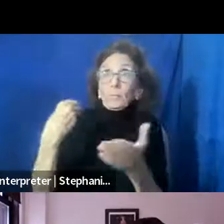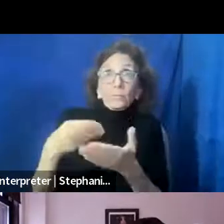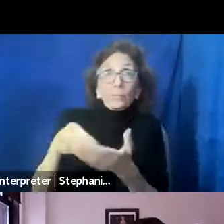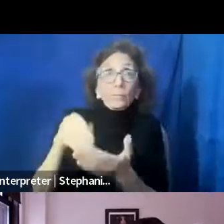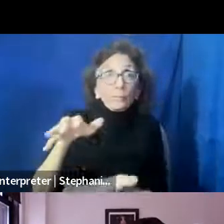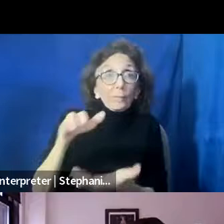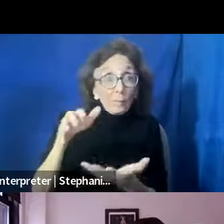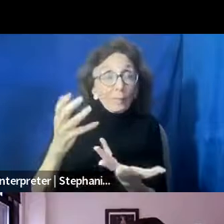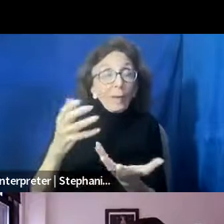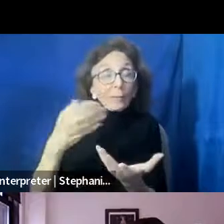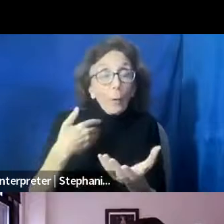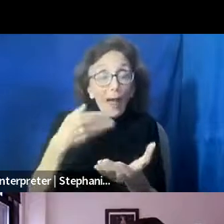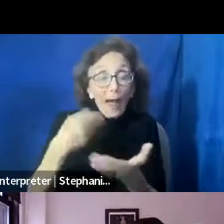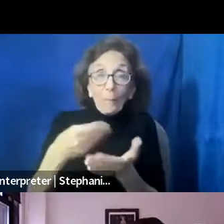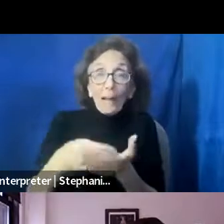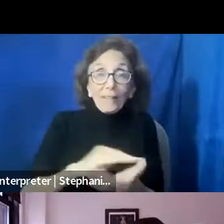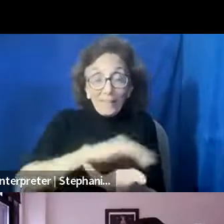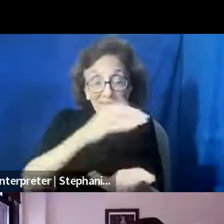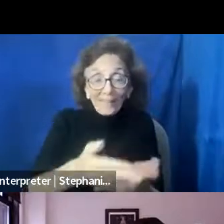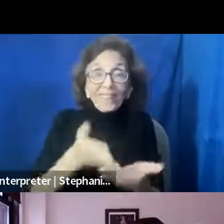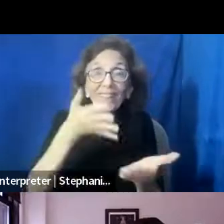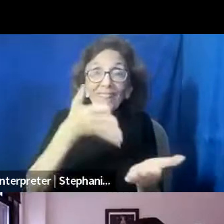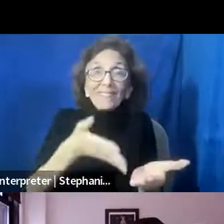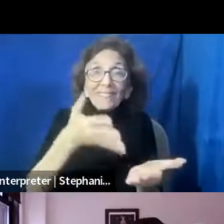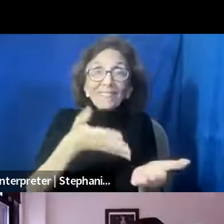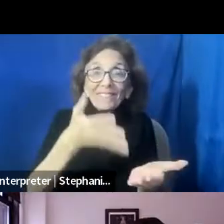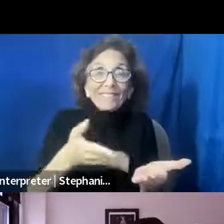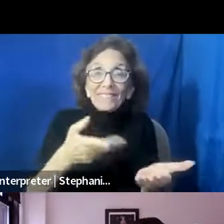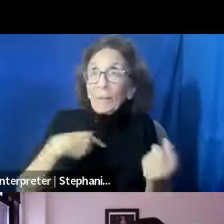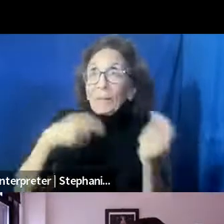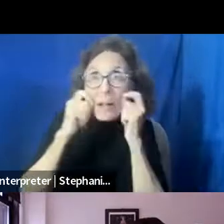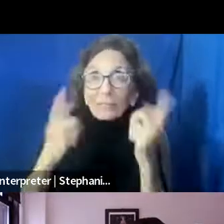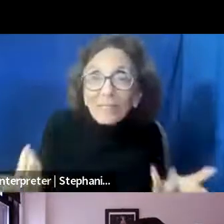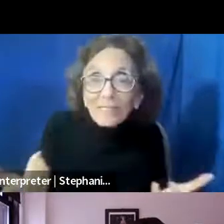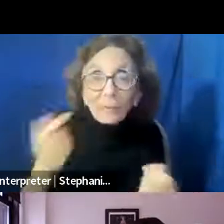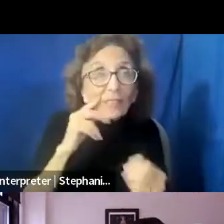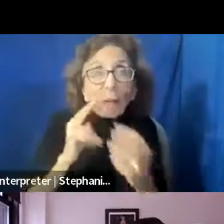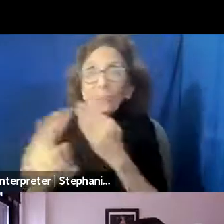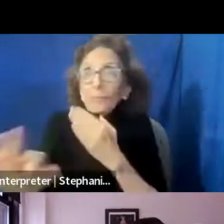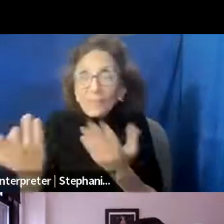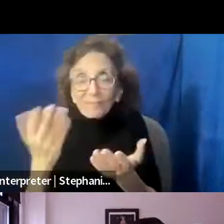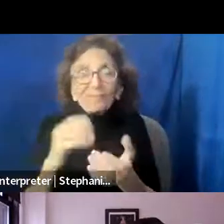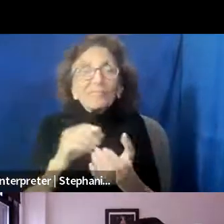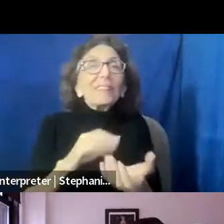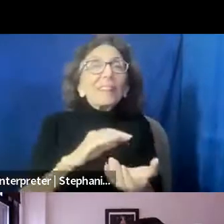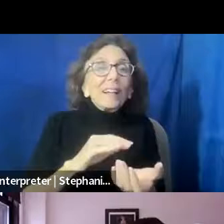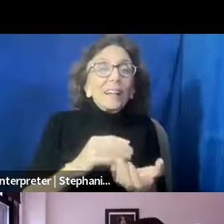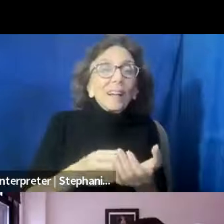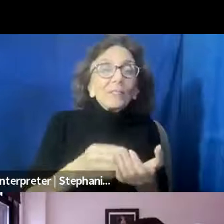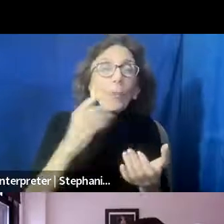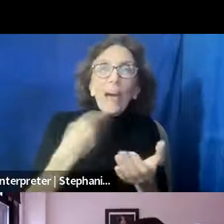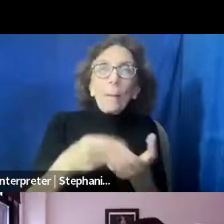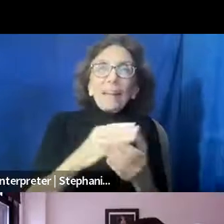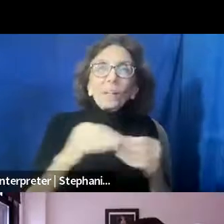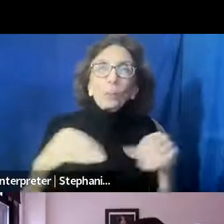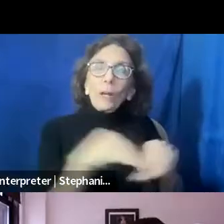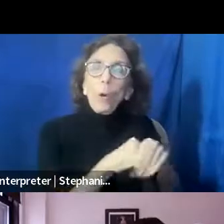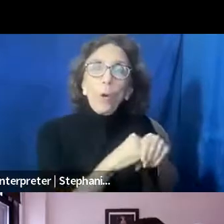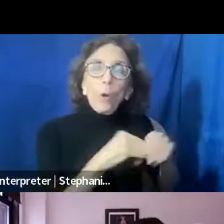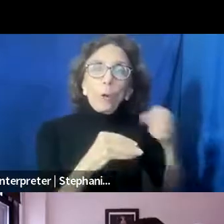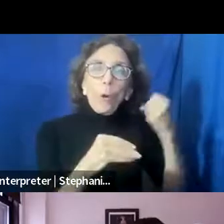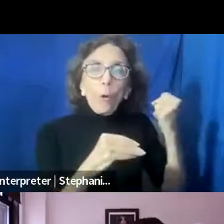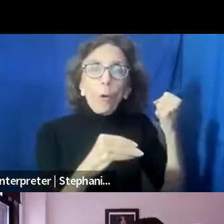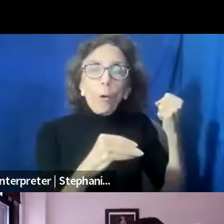little pot of cash that was unexpected and unbudgeted for. And we socked those away,